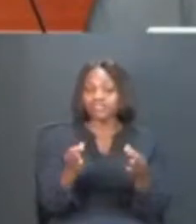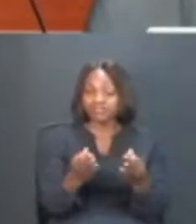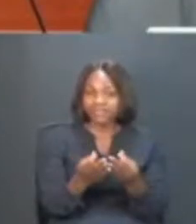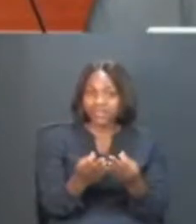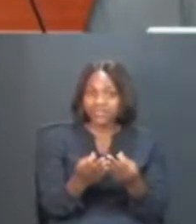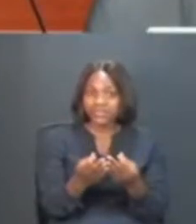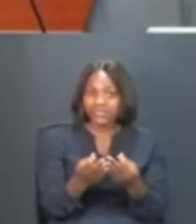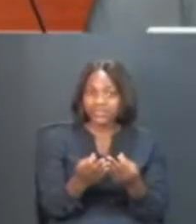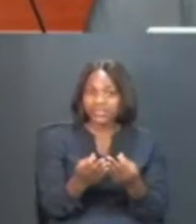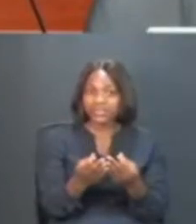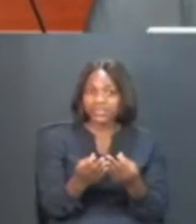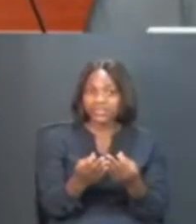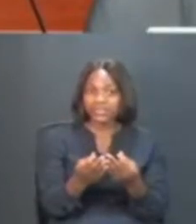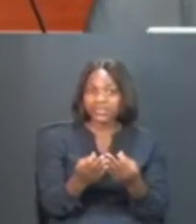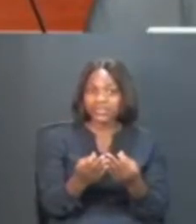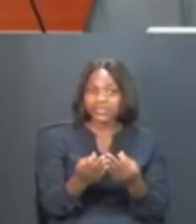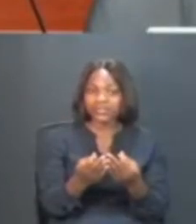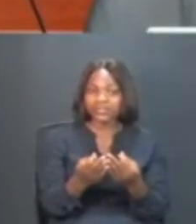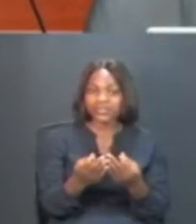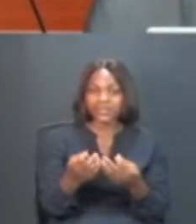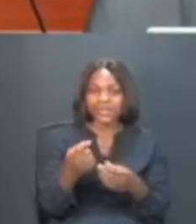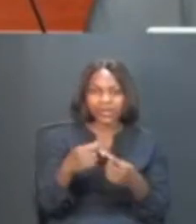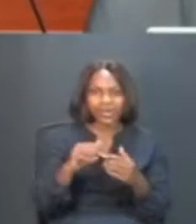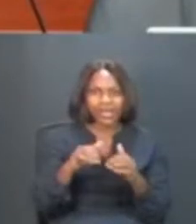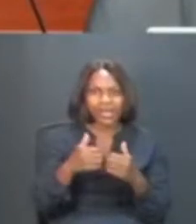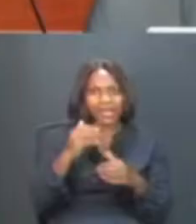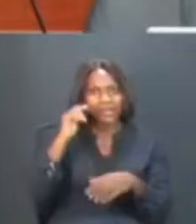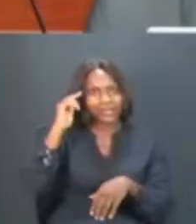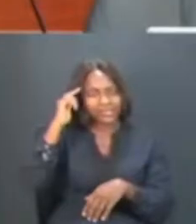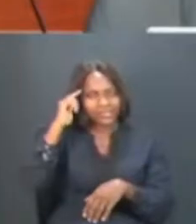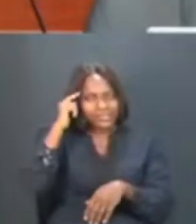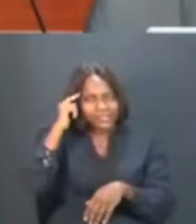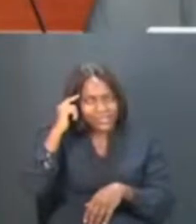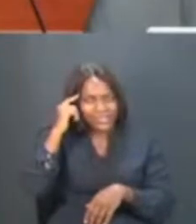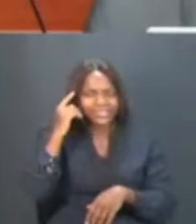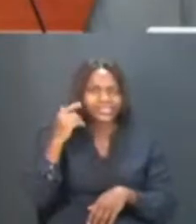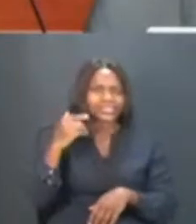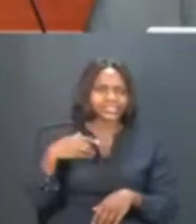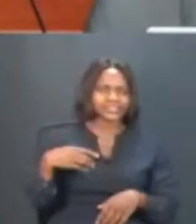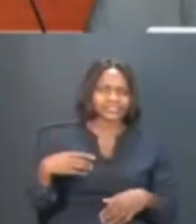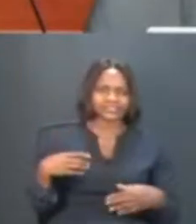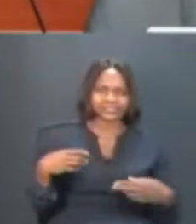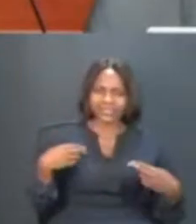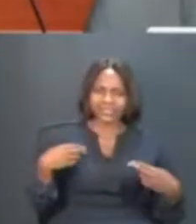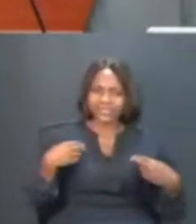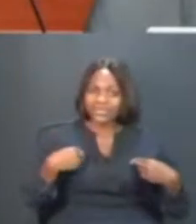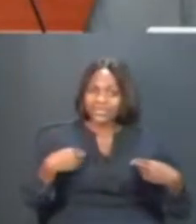terms of their psyche, in terms of their well-being, in terms of their resources.